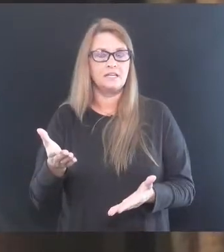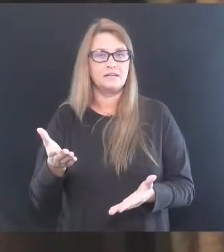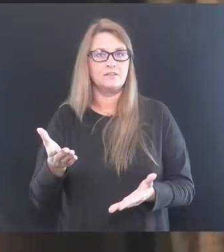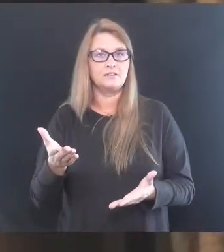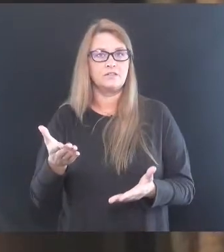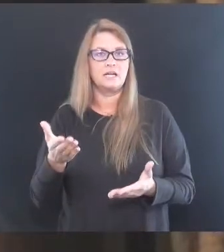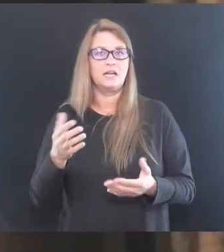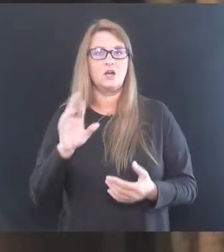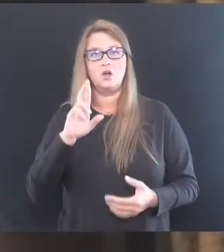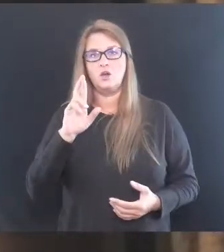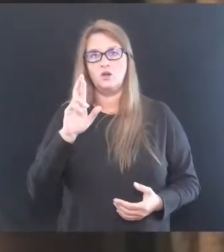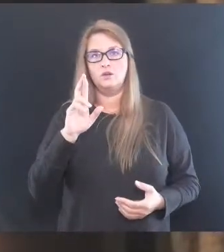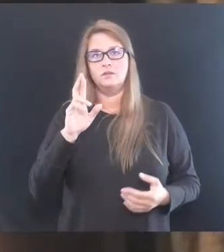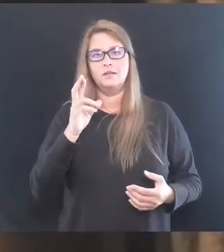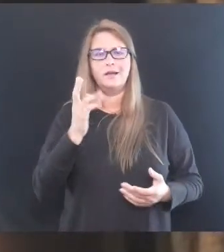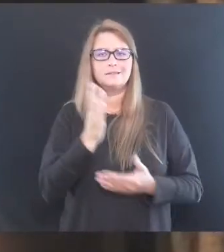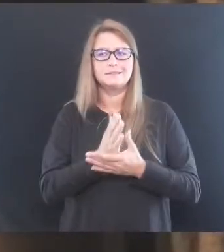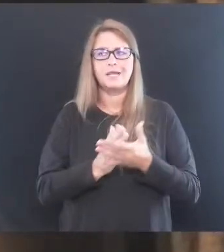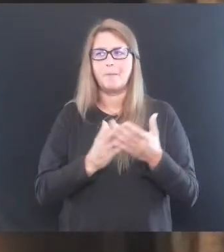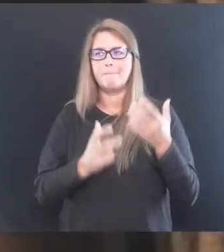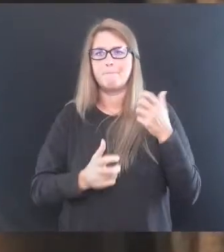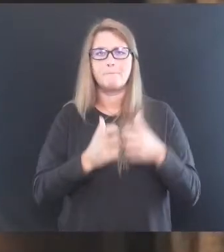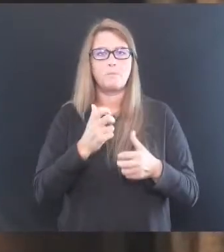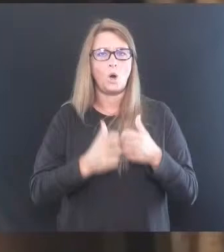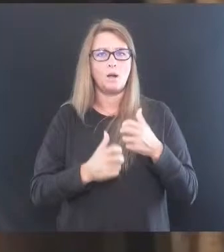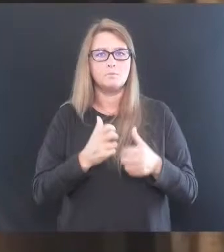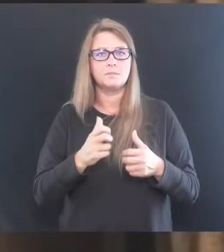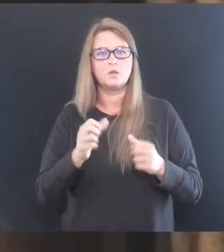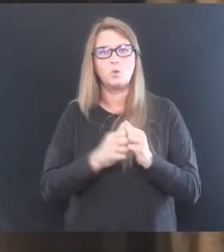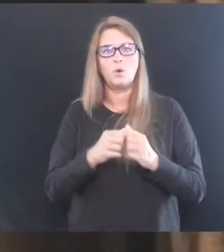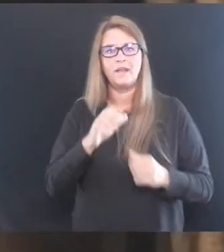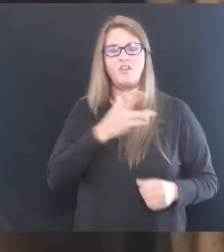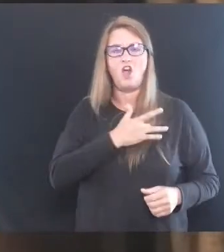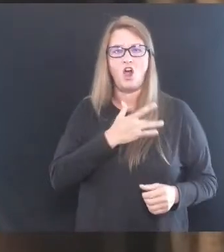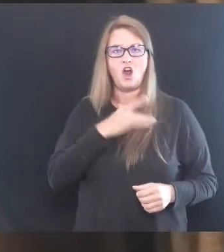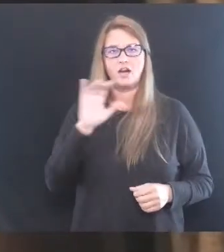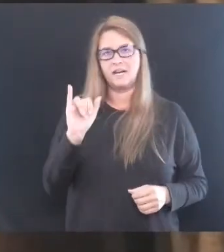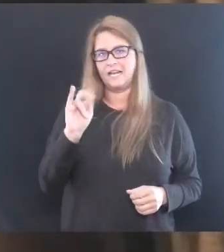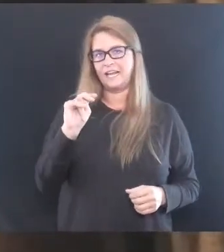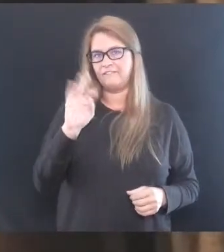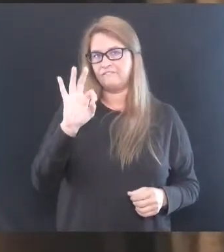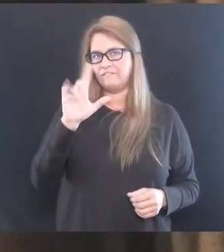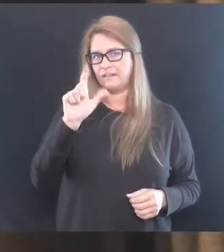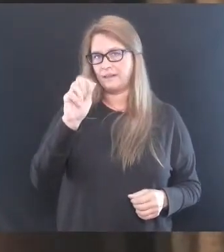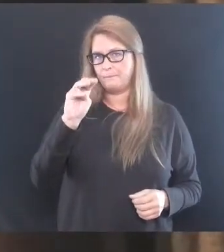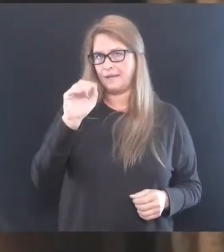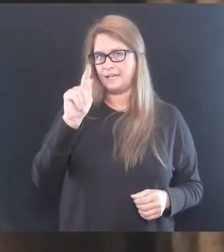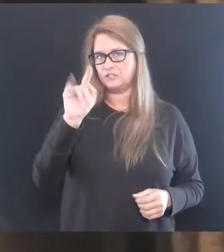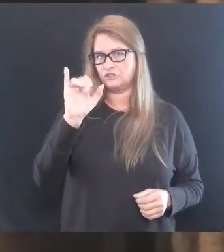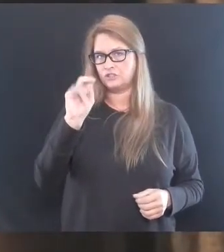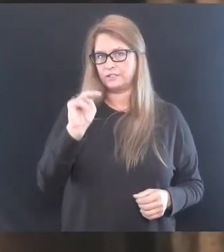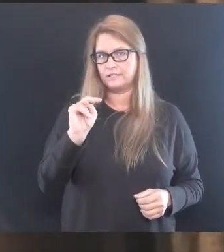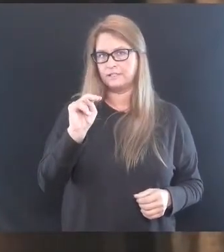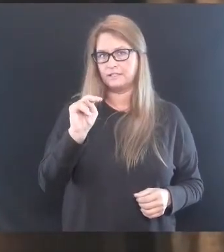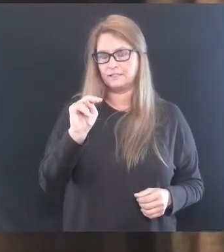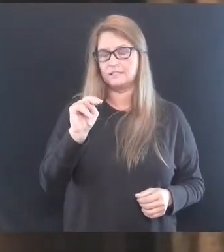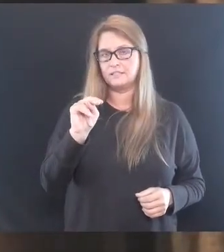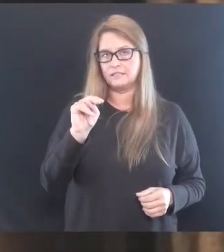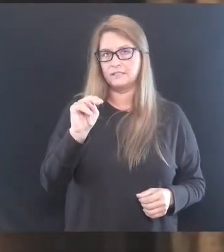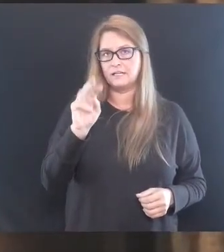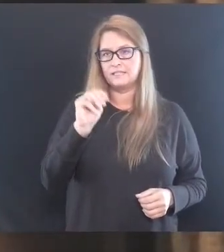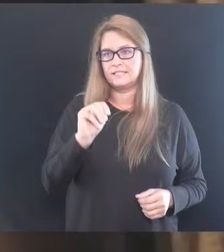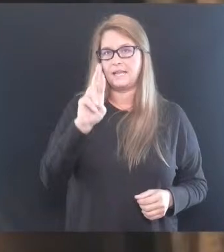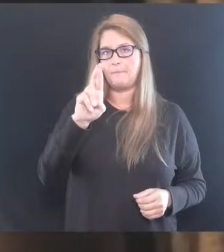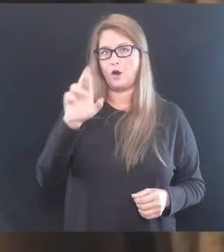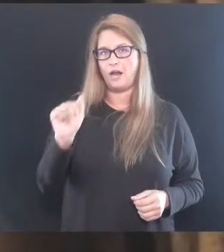infrequent and rare complication of having inflammation in the heart related to the